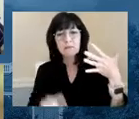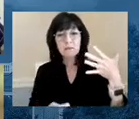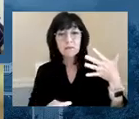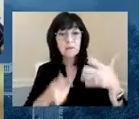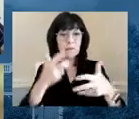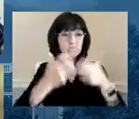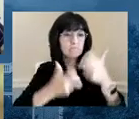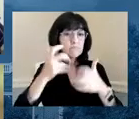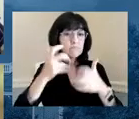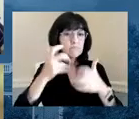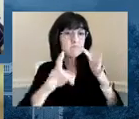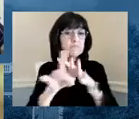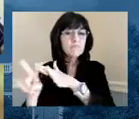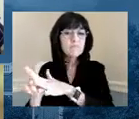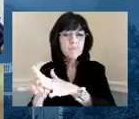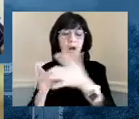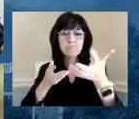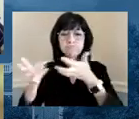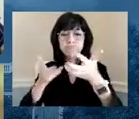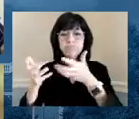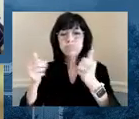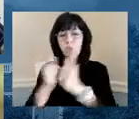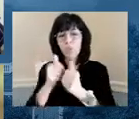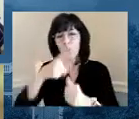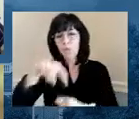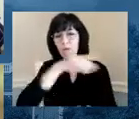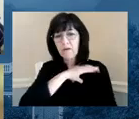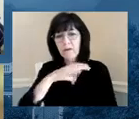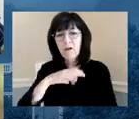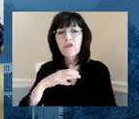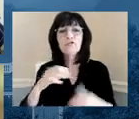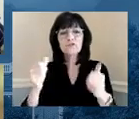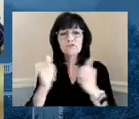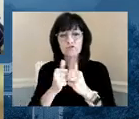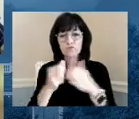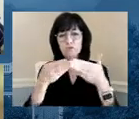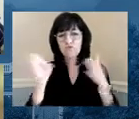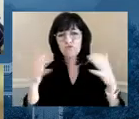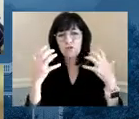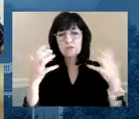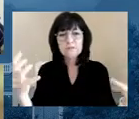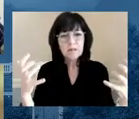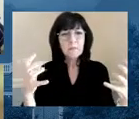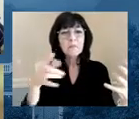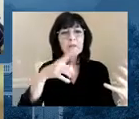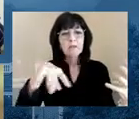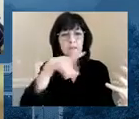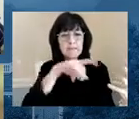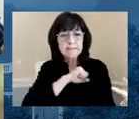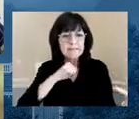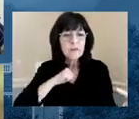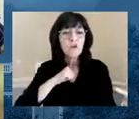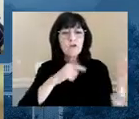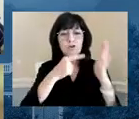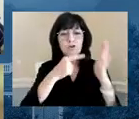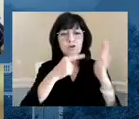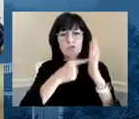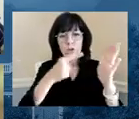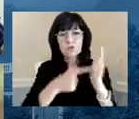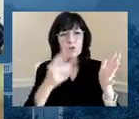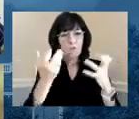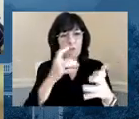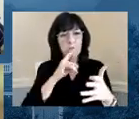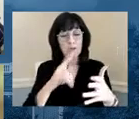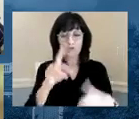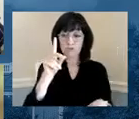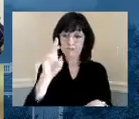office, and also members of the General Assembly in helping to make sure that Delaware's healthcare system remains at its excellent status